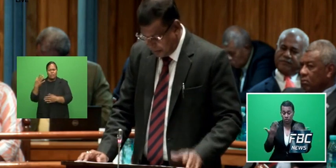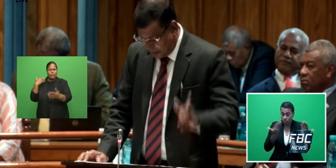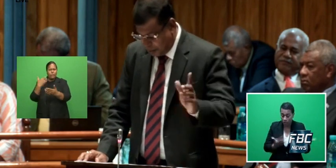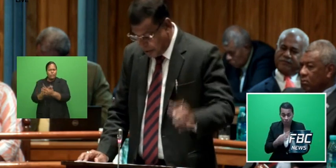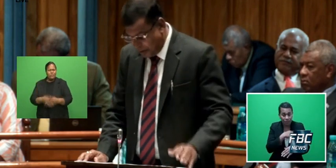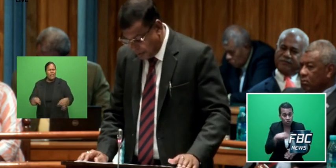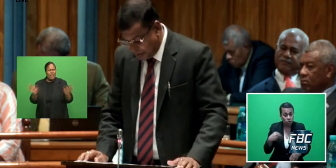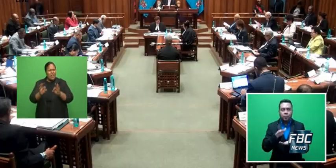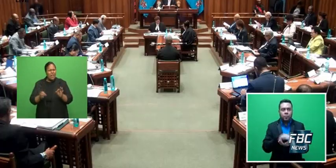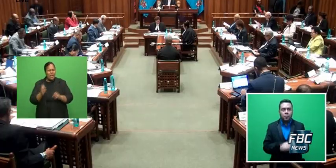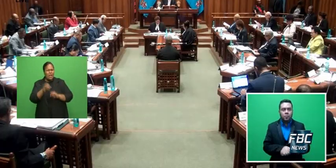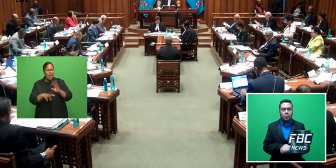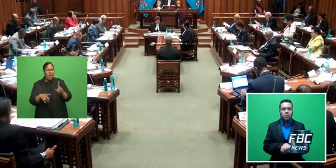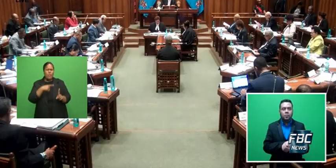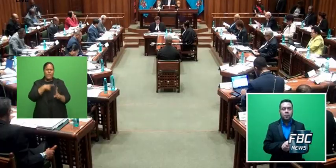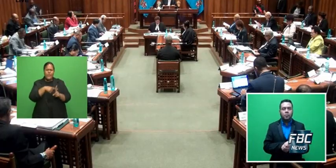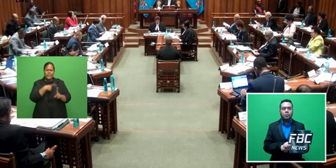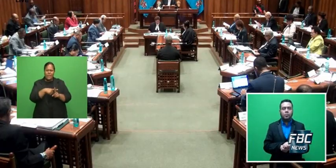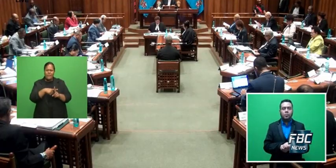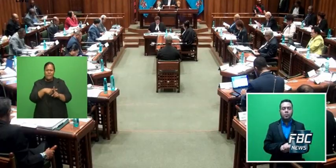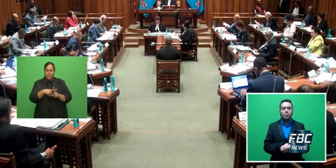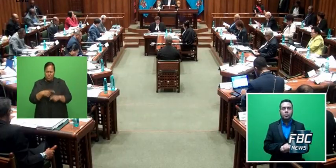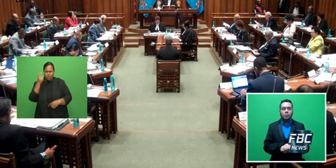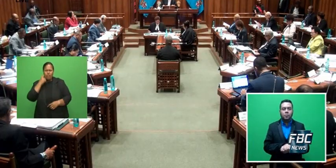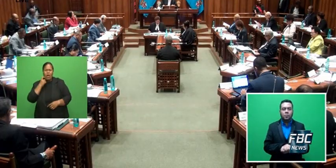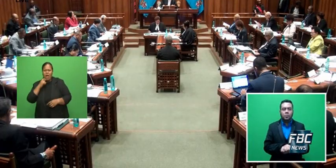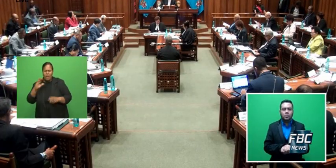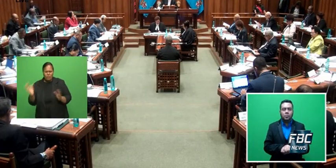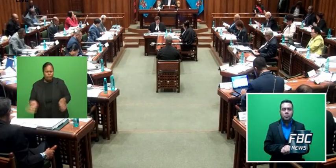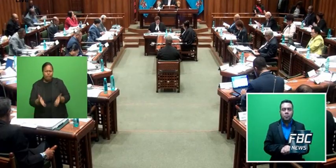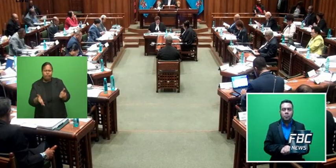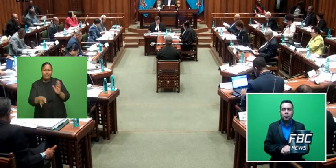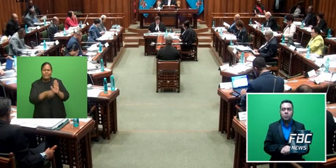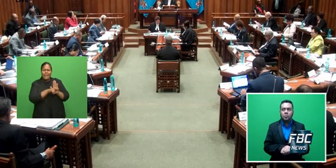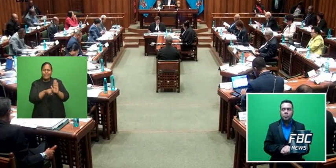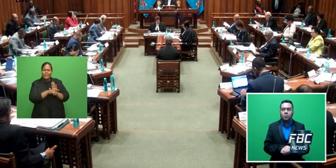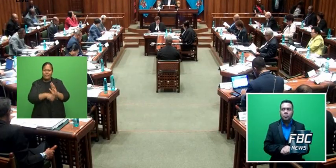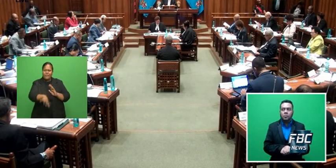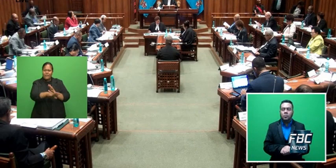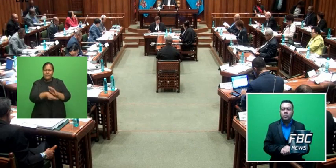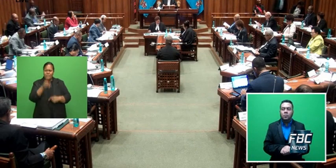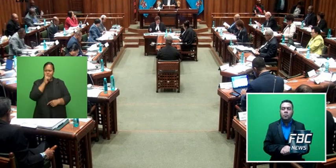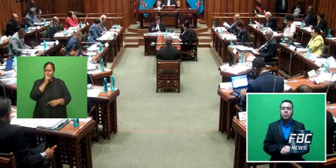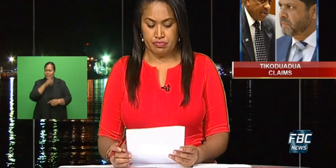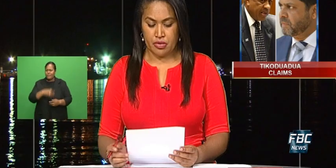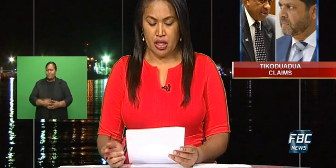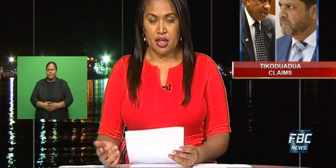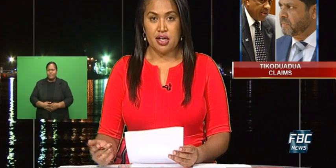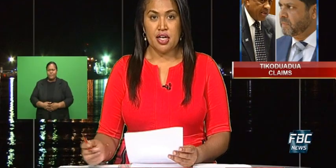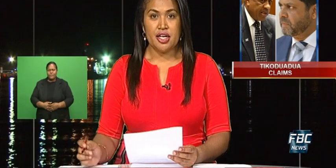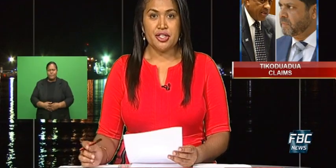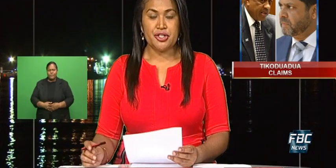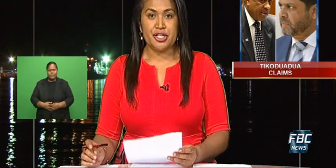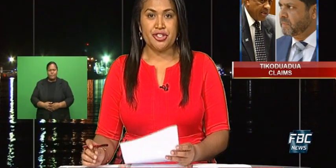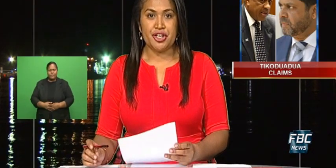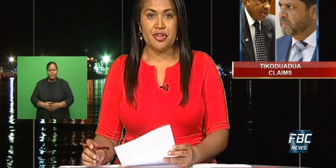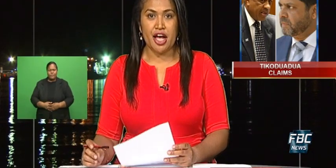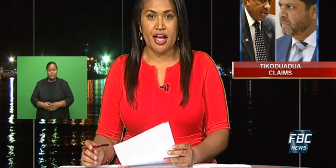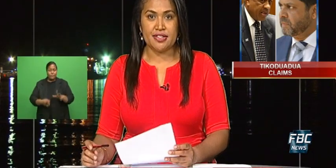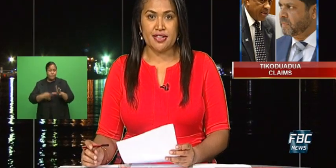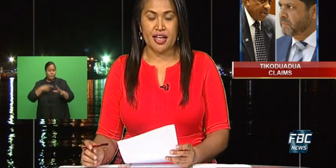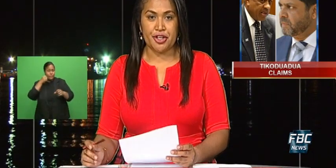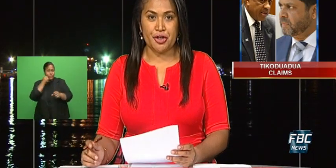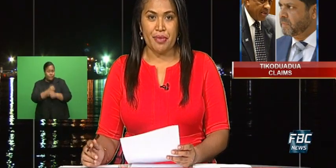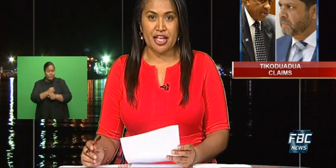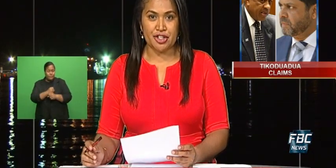Prasad trying to spin the numbers and undermine institutions. Karoy Tandulala, FBC News. Attorney General